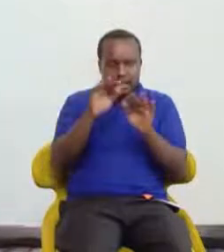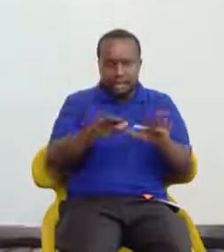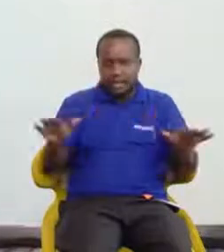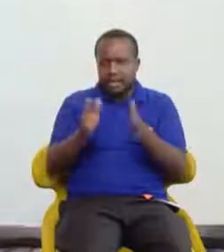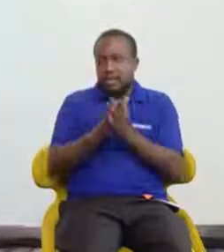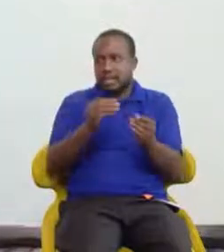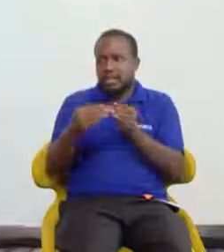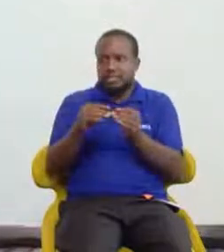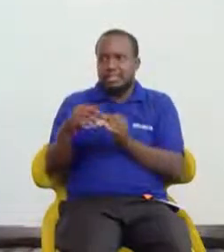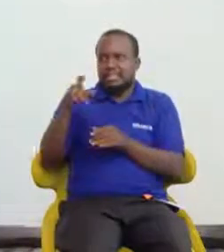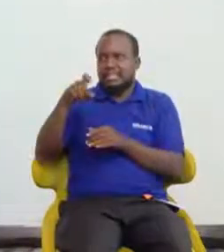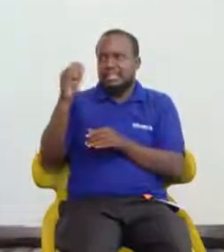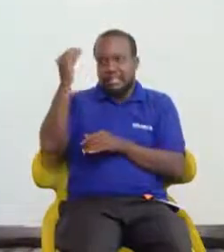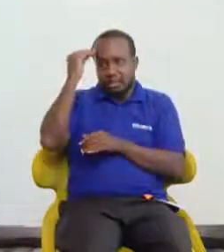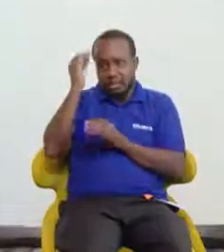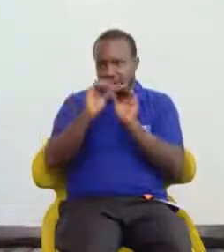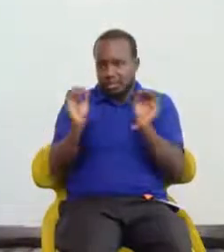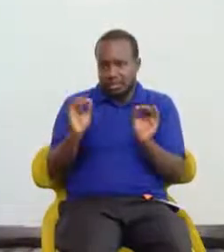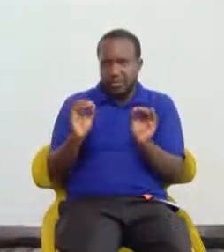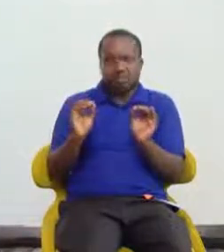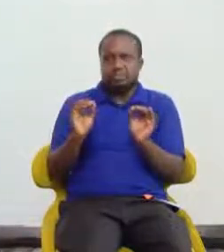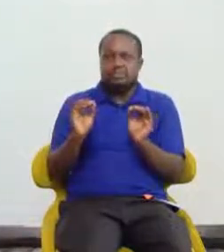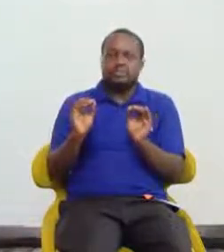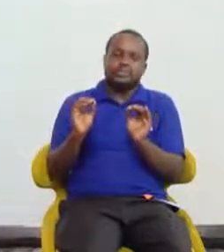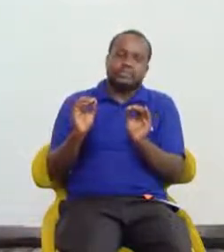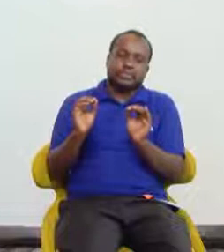deserve education, we will not put